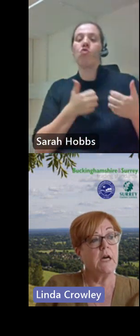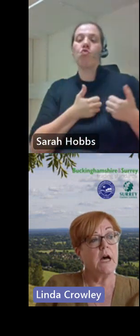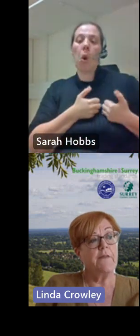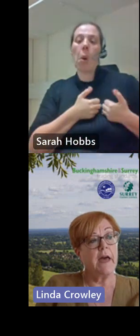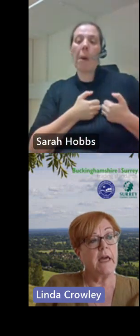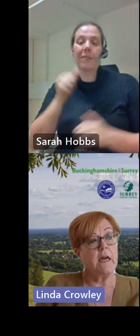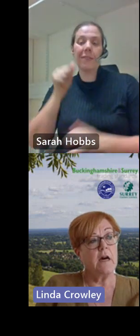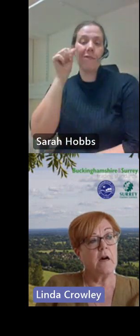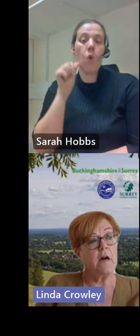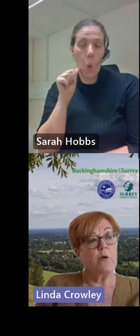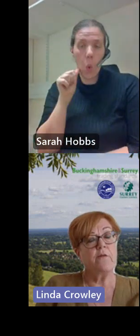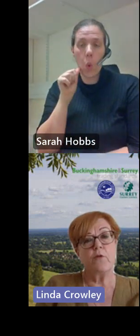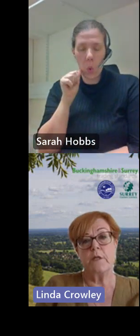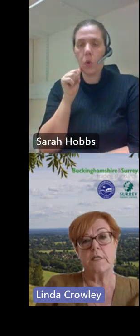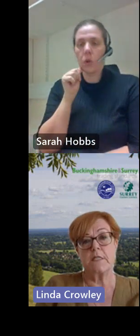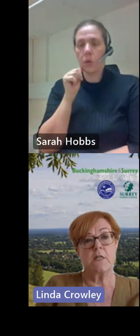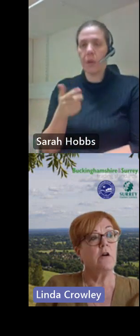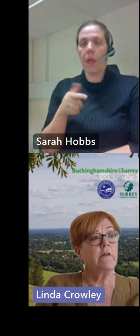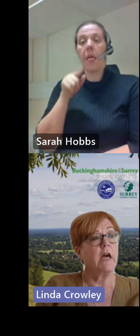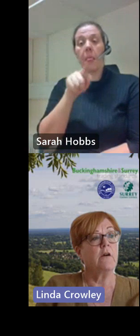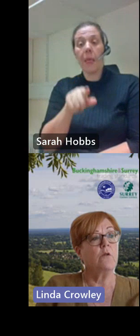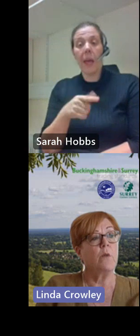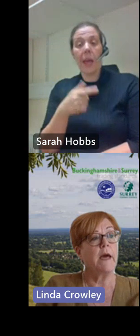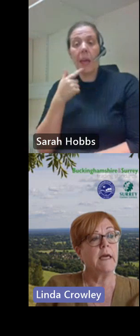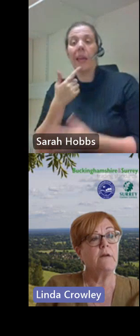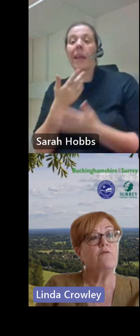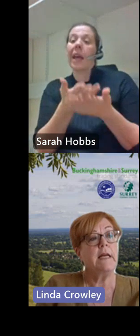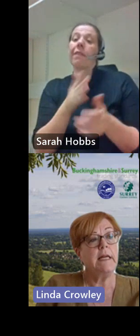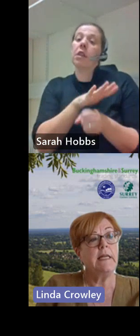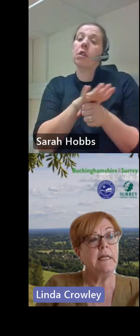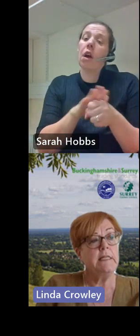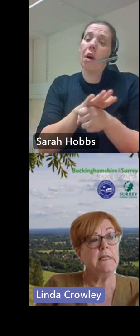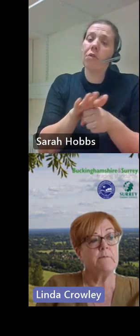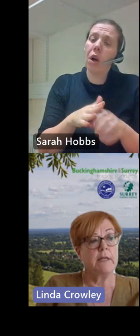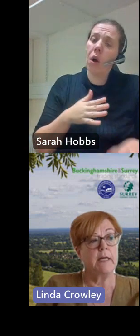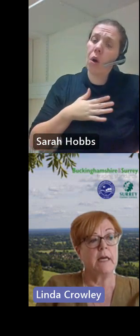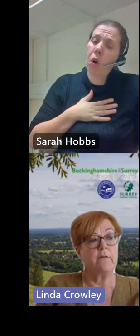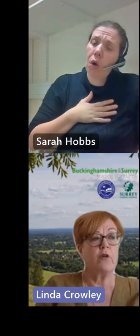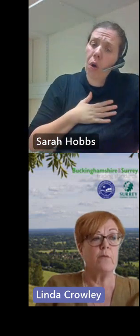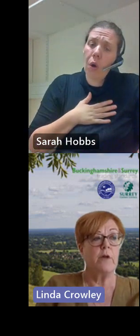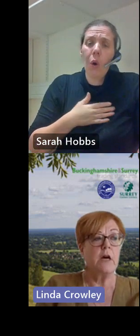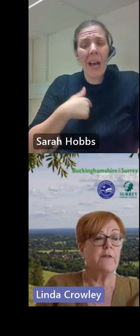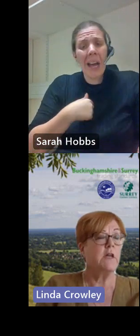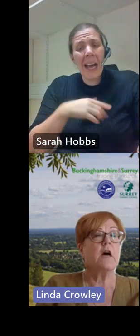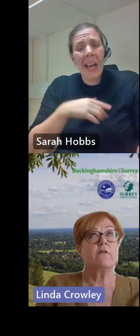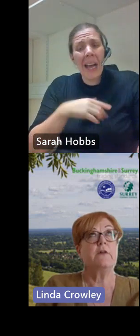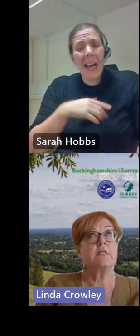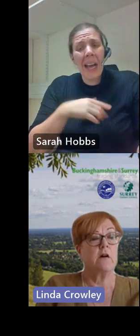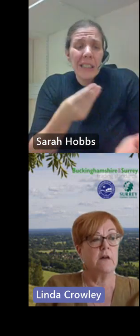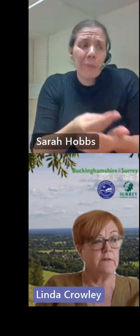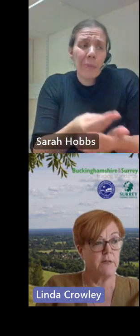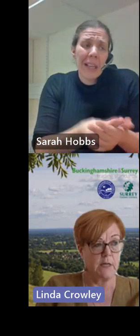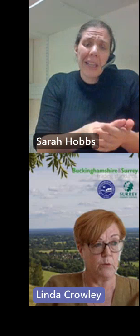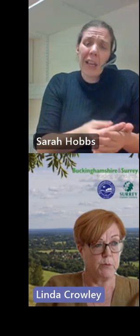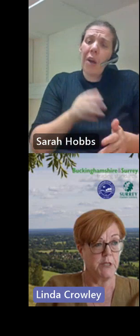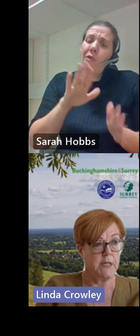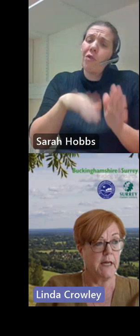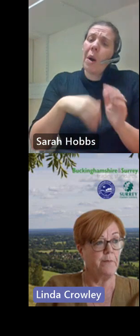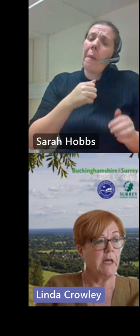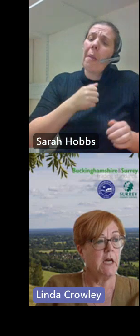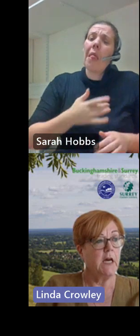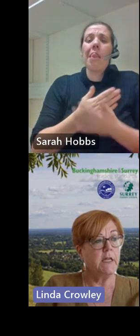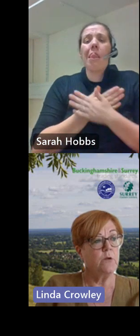fraud, they put forward a scenario where he really needed money from the love of his life, as he